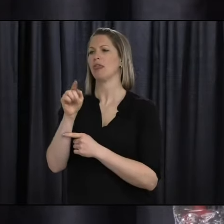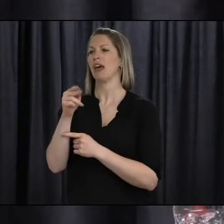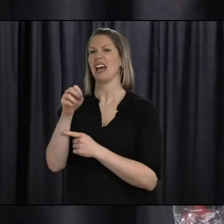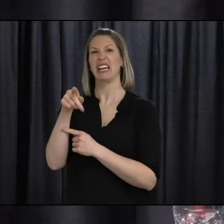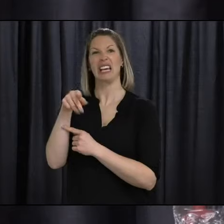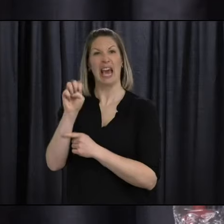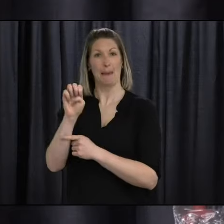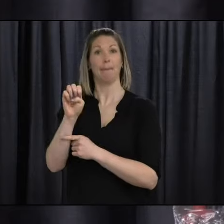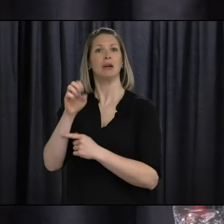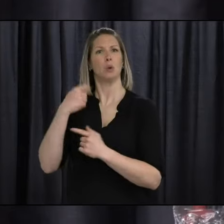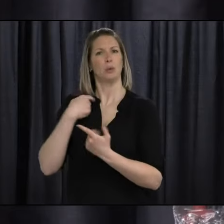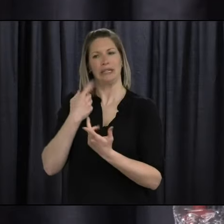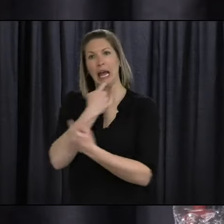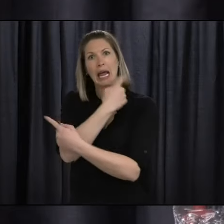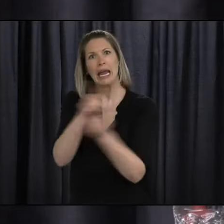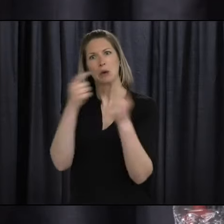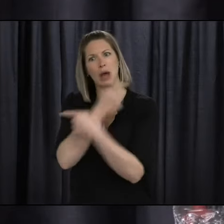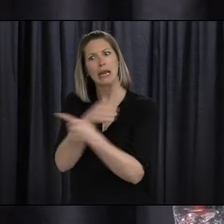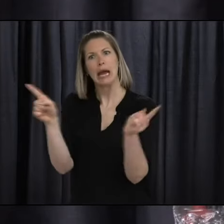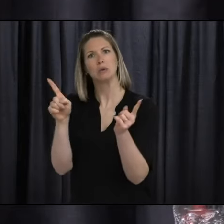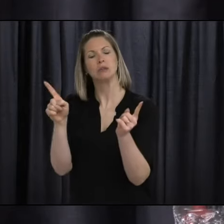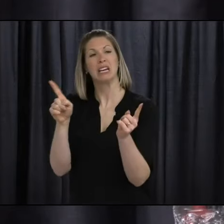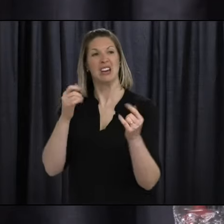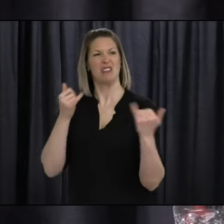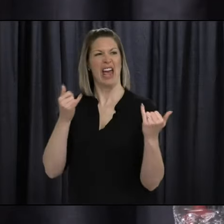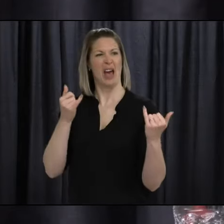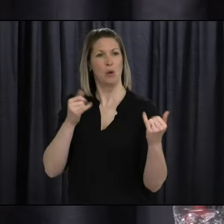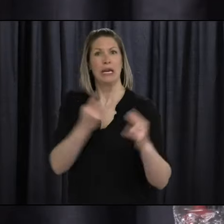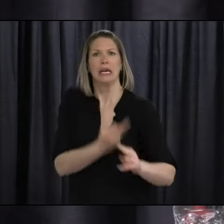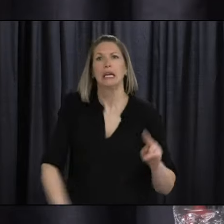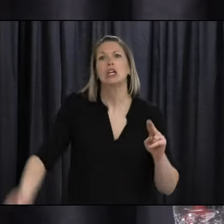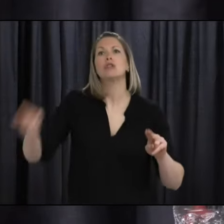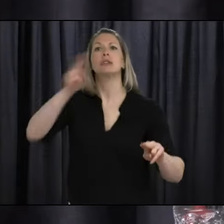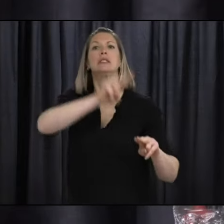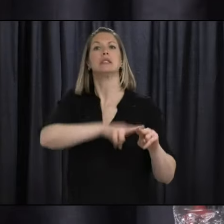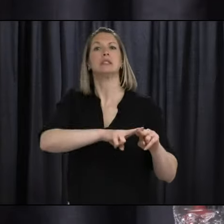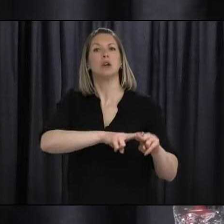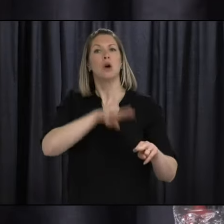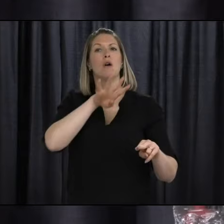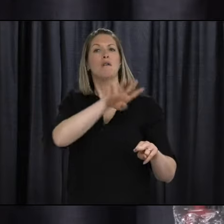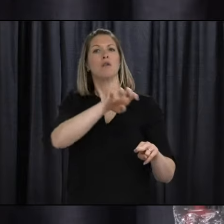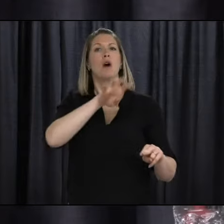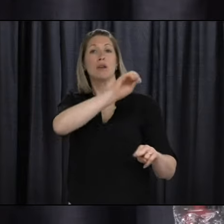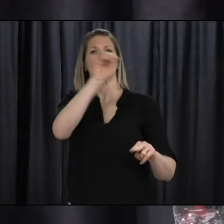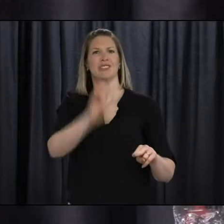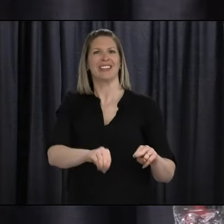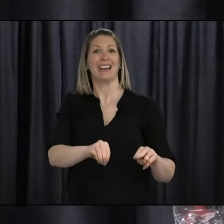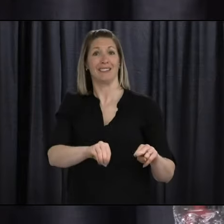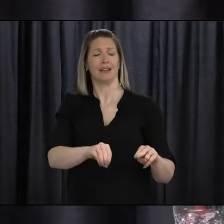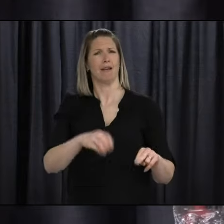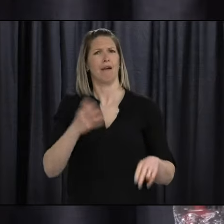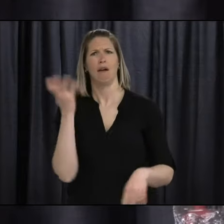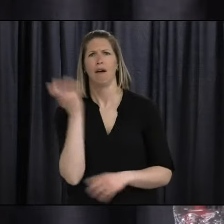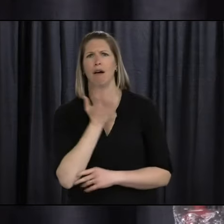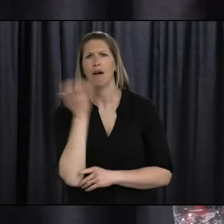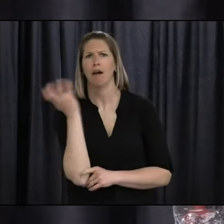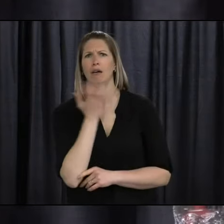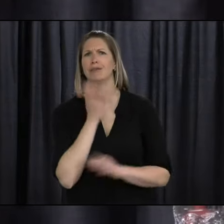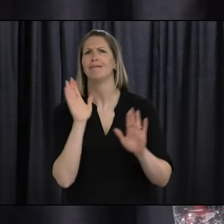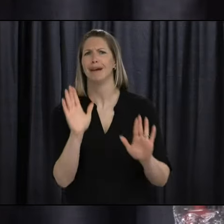Premier referenced, has been a variety of suites of things, and as it is time to think about children and youth in